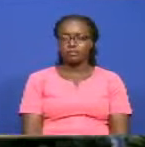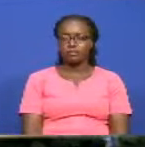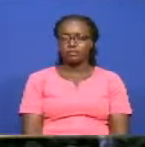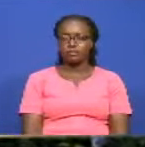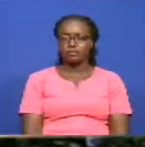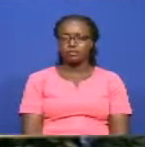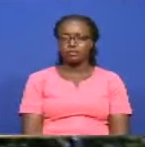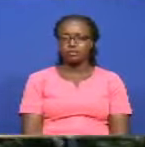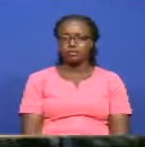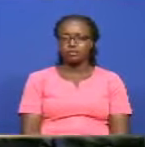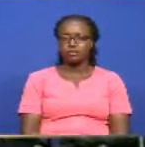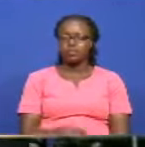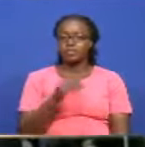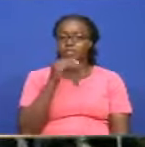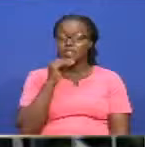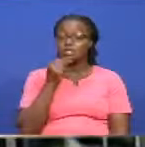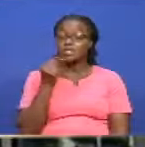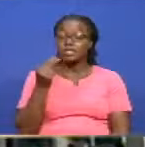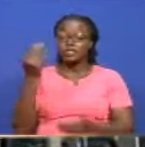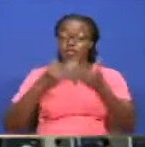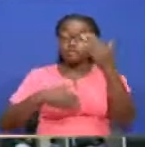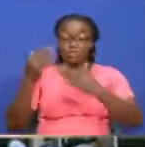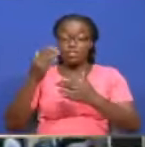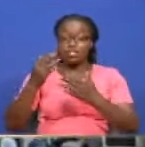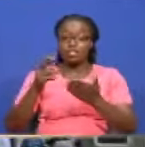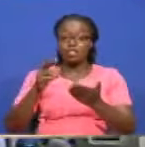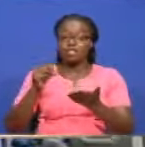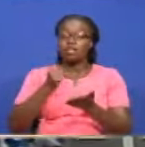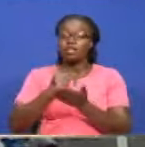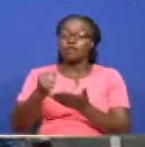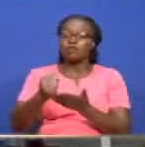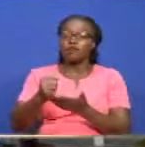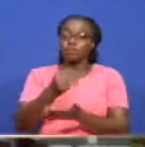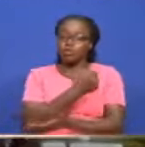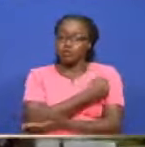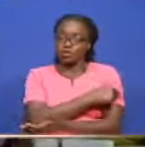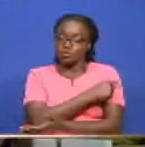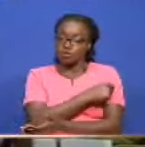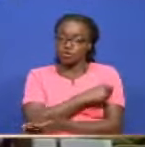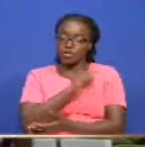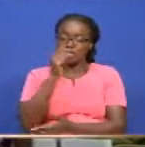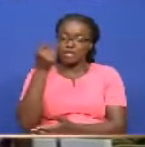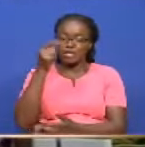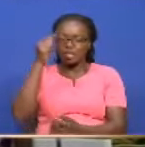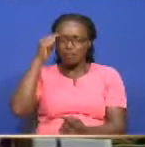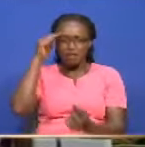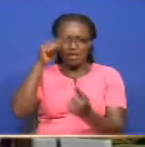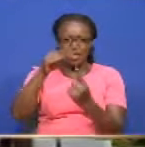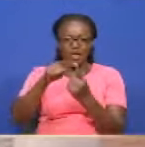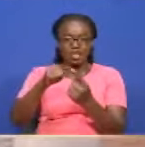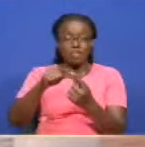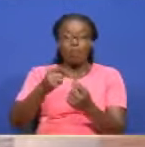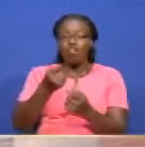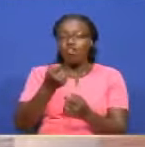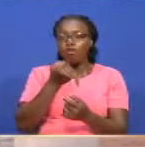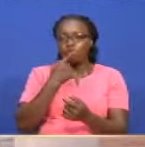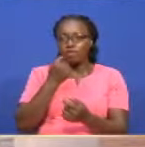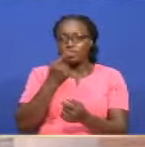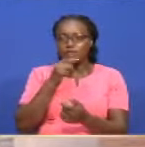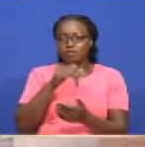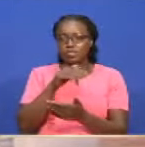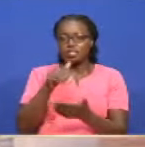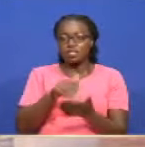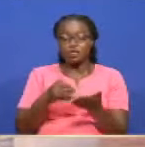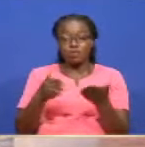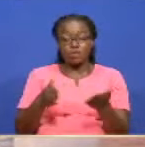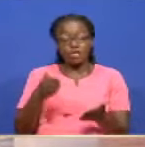Kenyatta University Referral Hospital is Kenya's main COVID-19 treatment center. We are here to find out